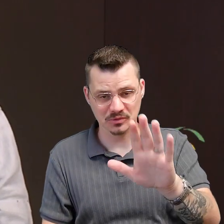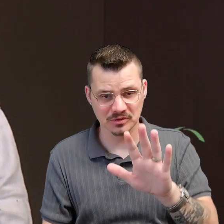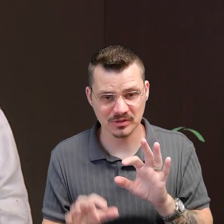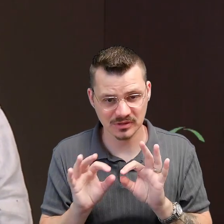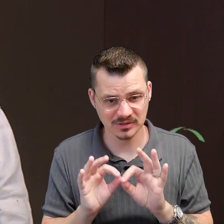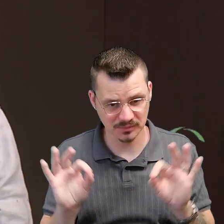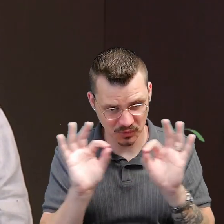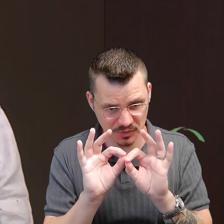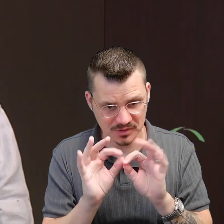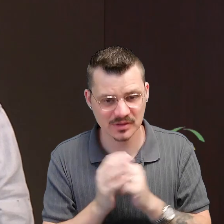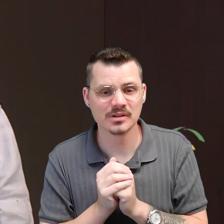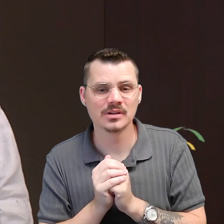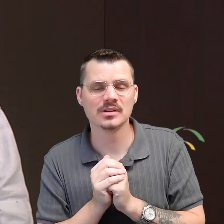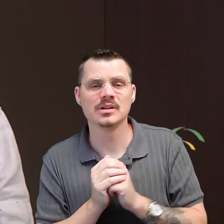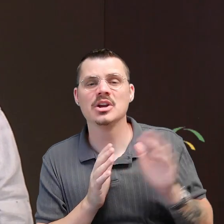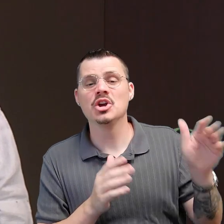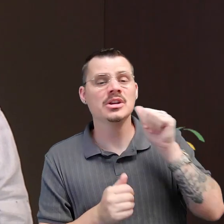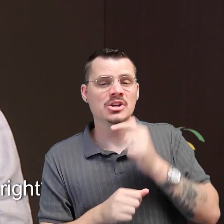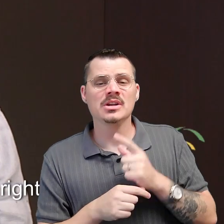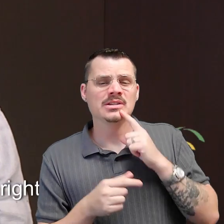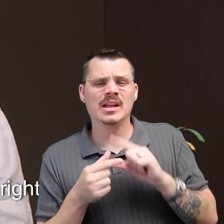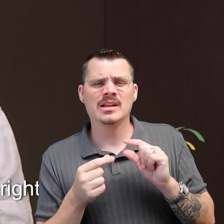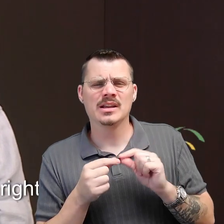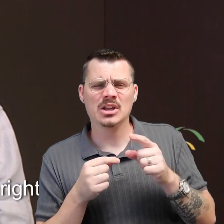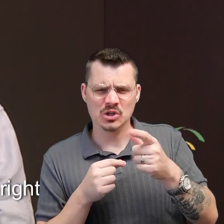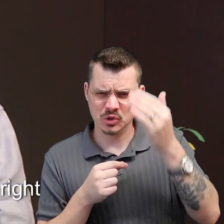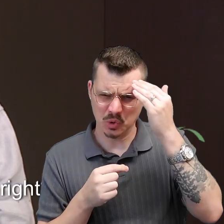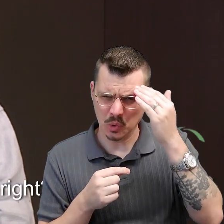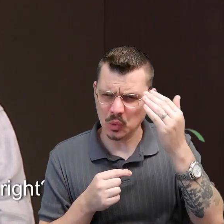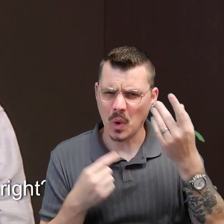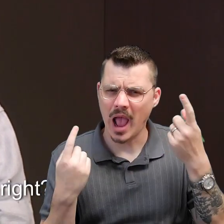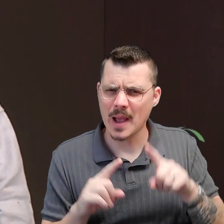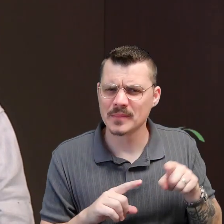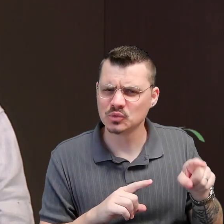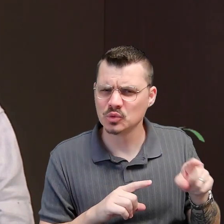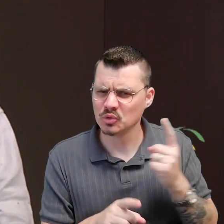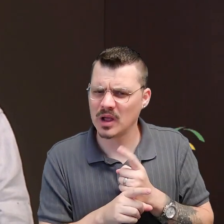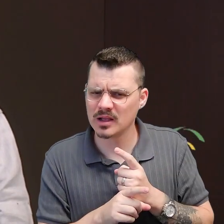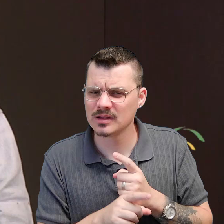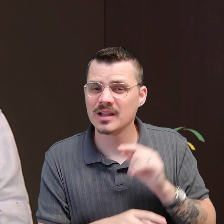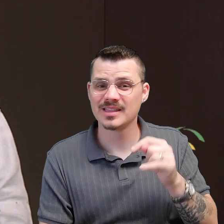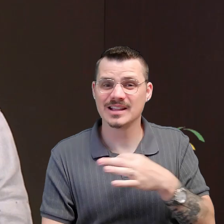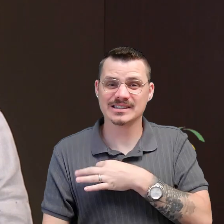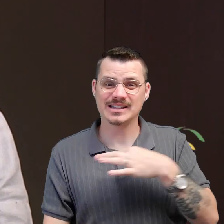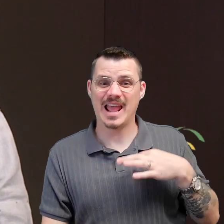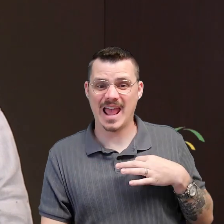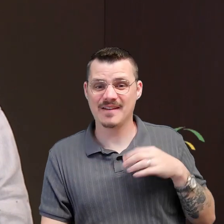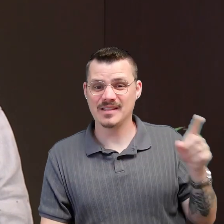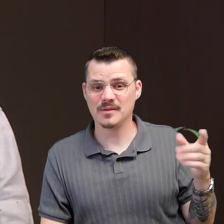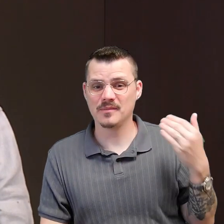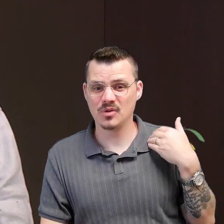is important. Her sister said, well, you know what happened to her, right? The staff